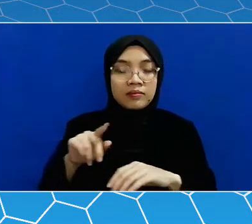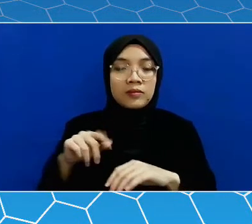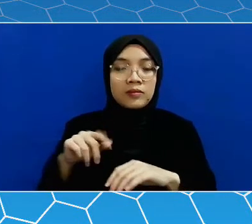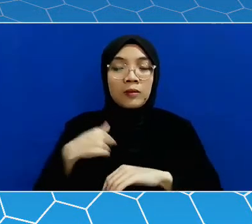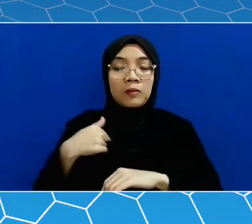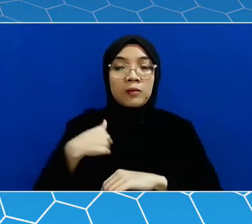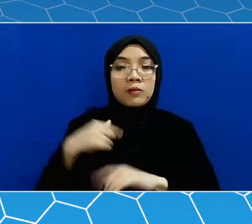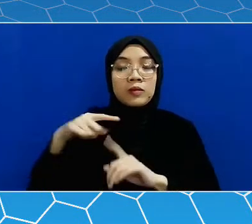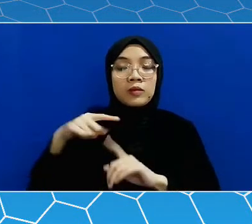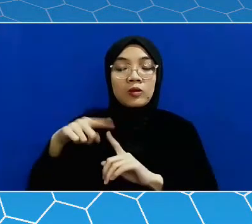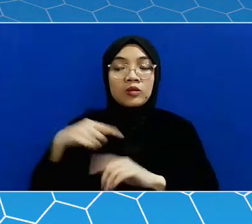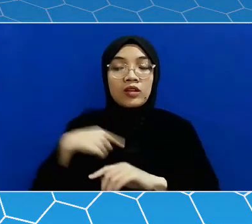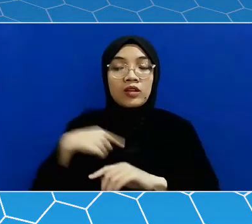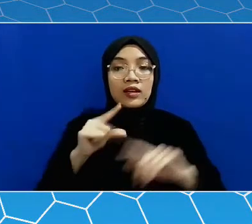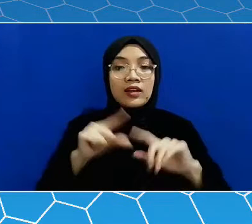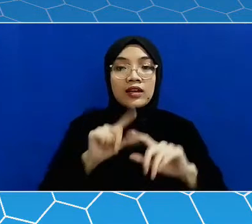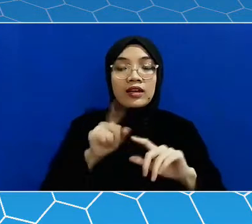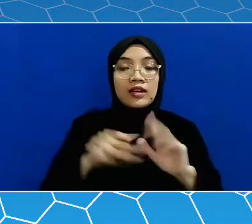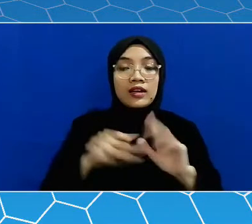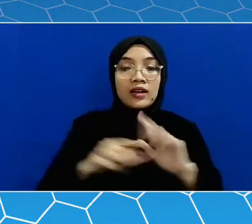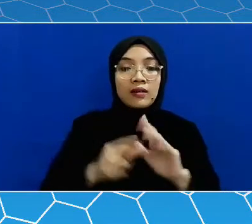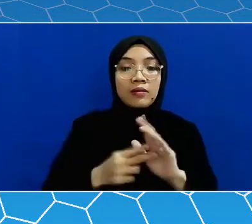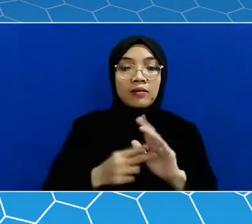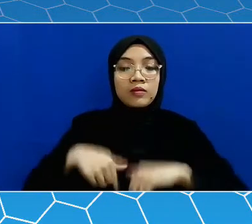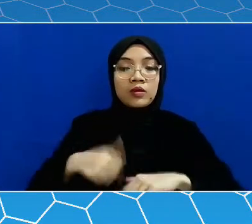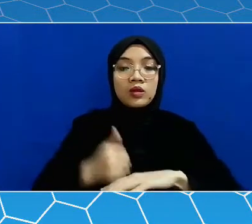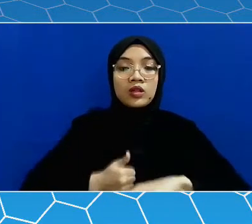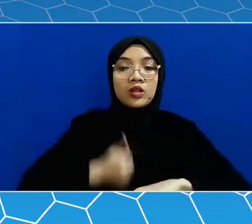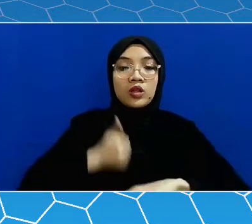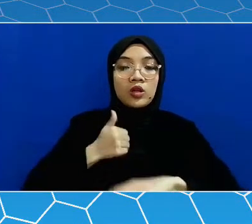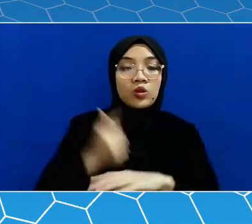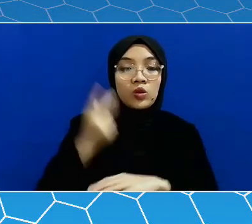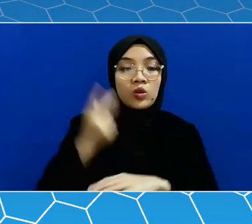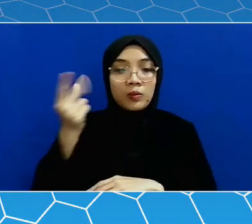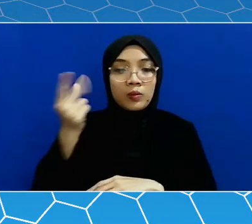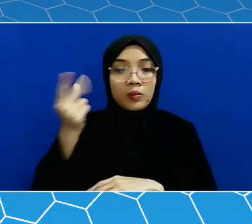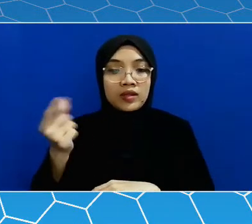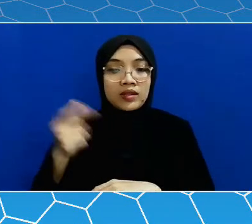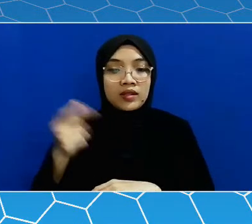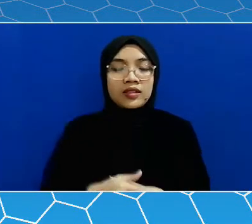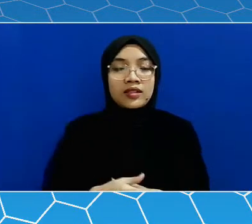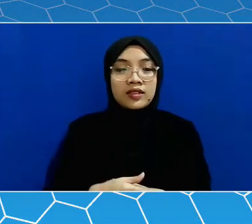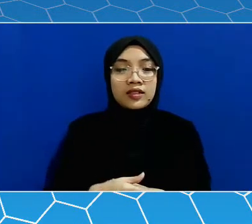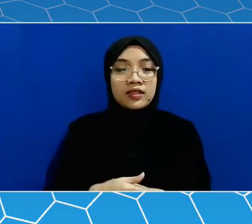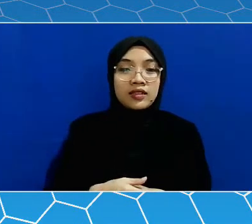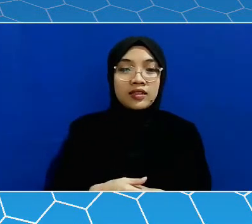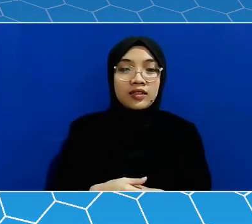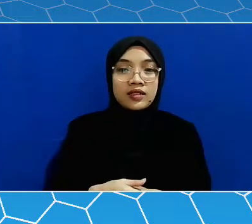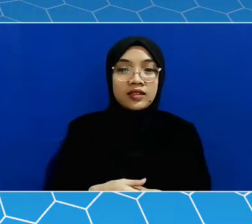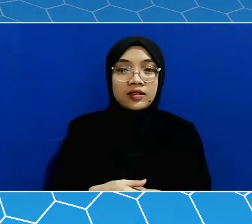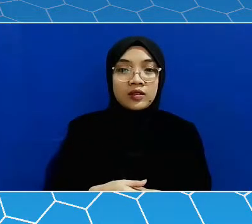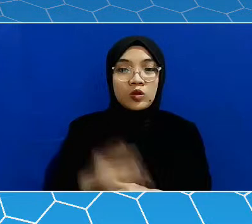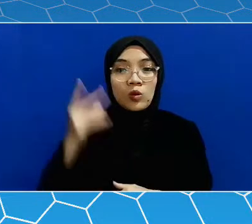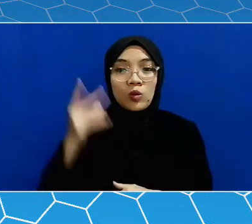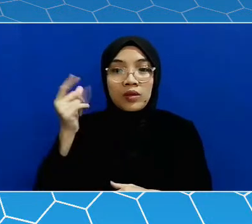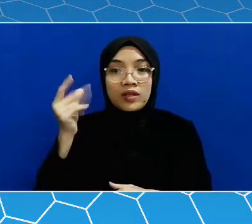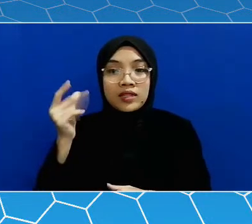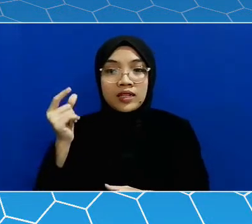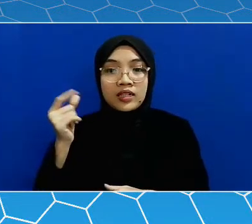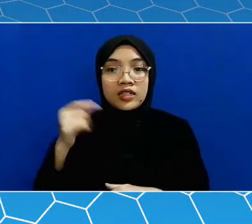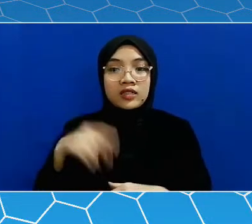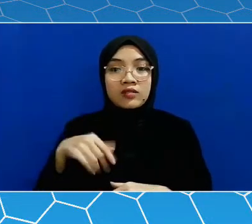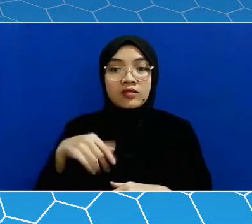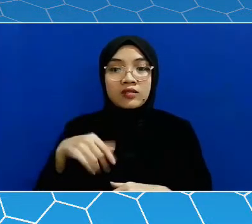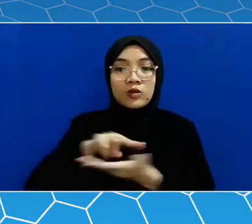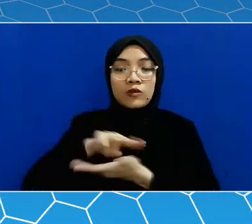Hospital Chancellor Tuanku Muklis, which is one of the university hospital in the country. And I would like to share my experience